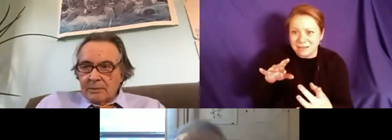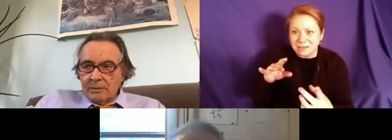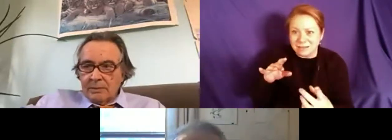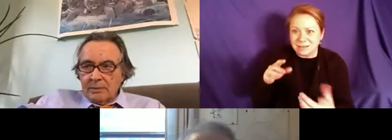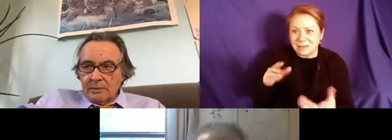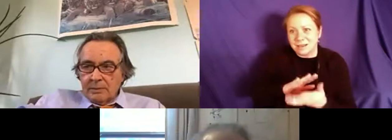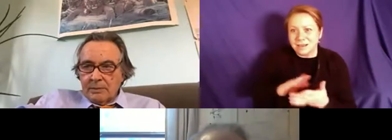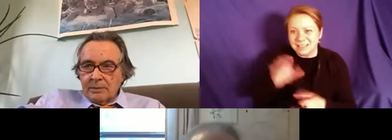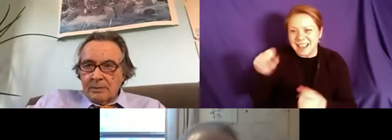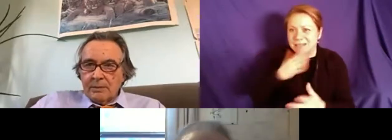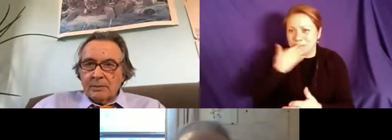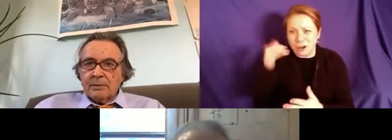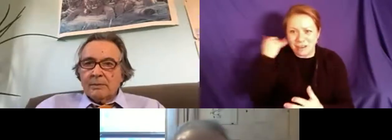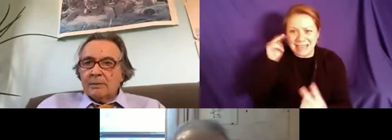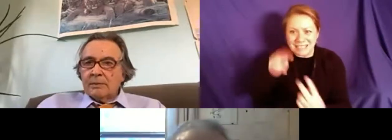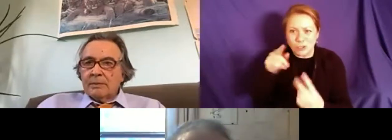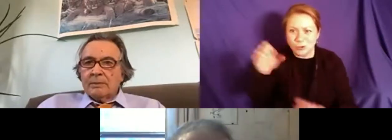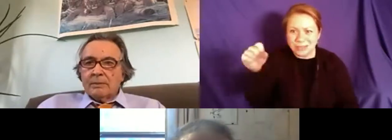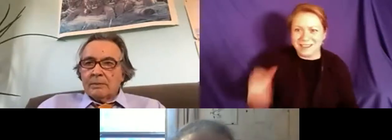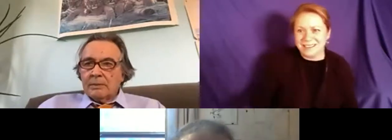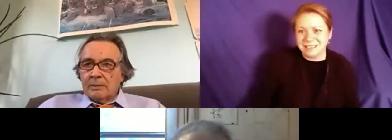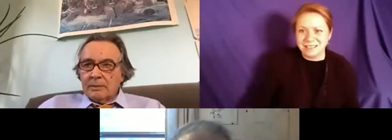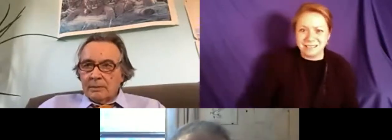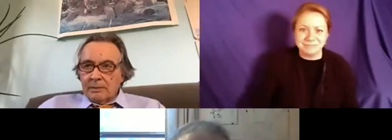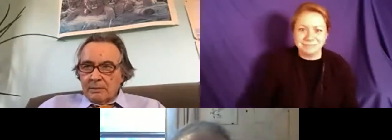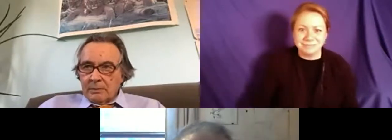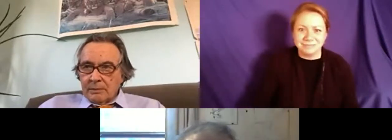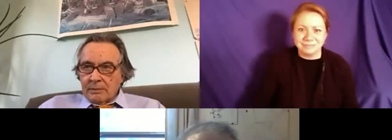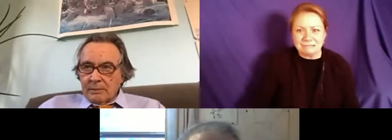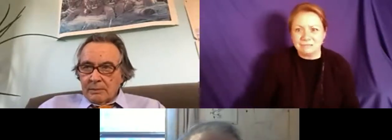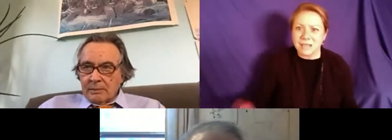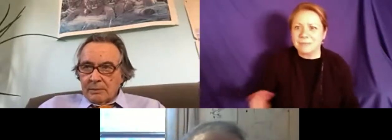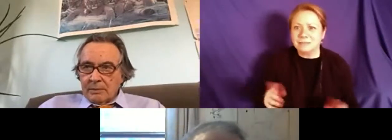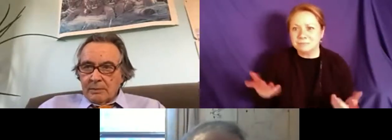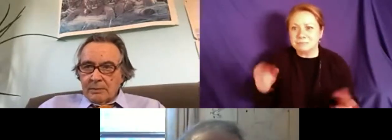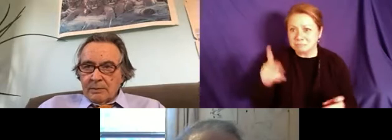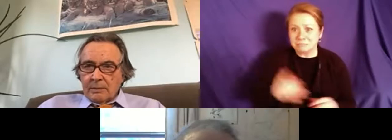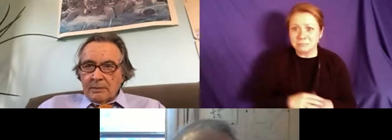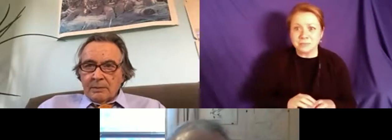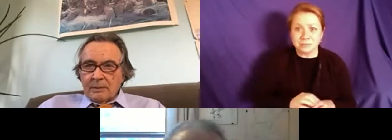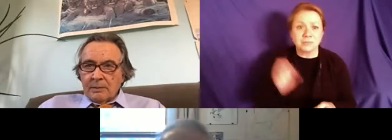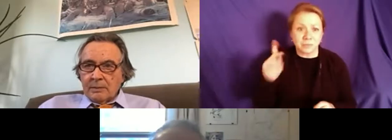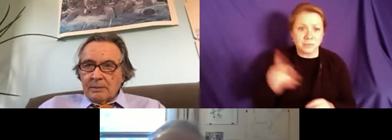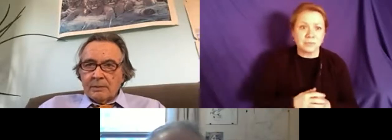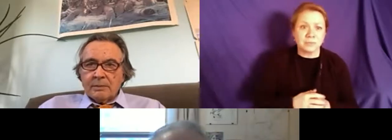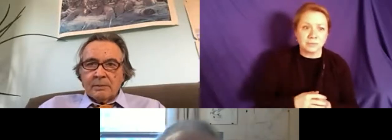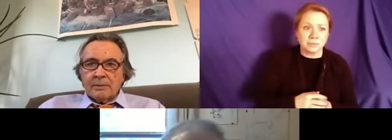for us to have as few of the faces actually showing as is possible. And we'll get